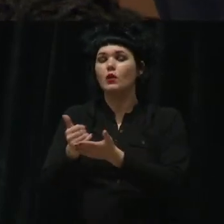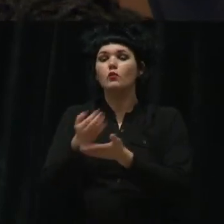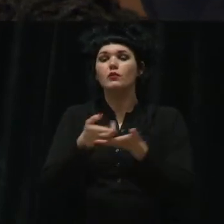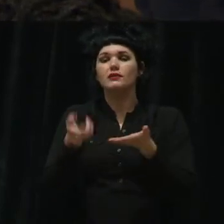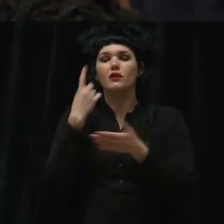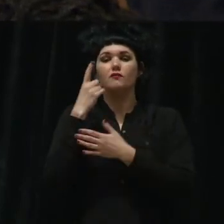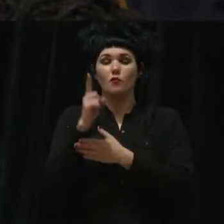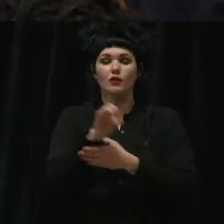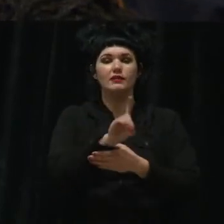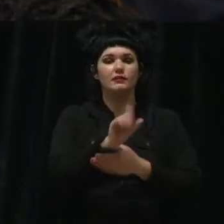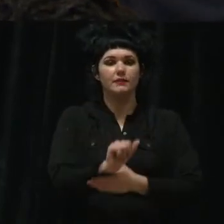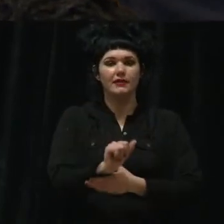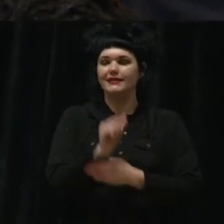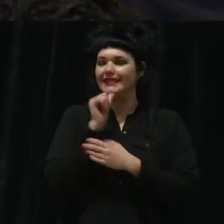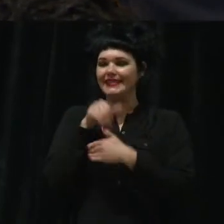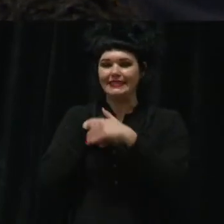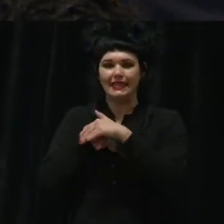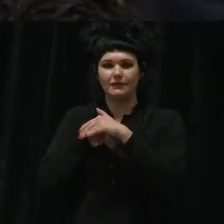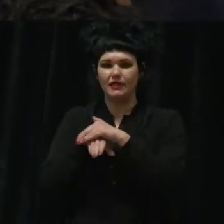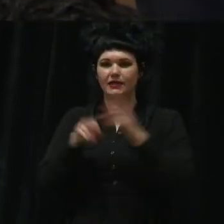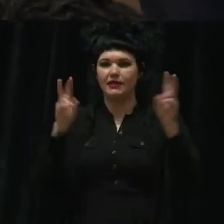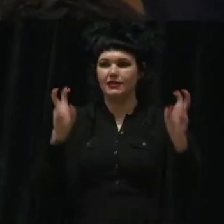and accessibility issues.